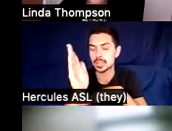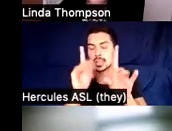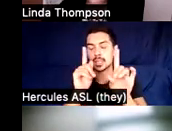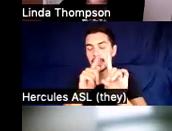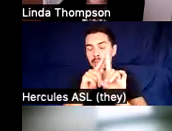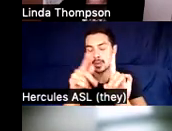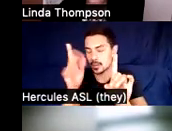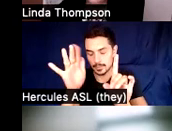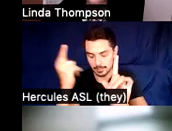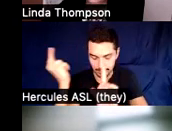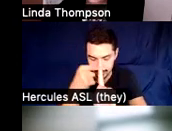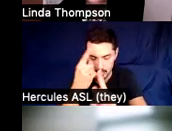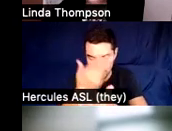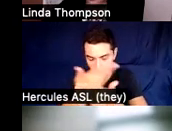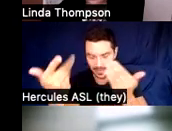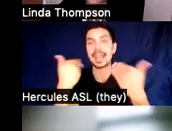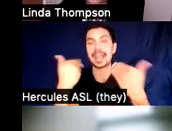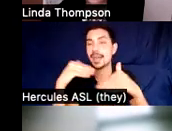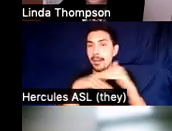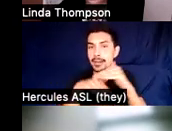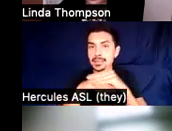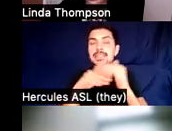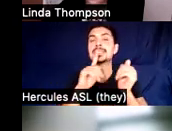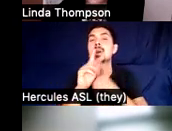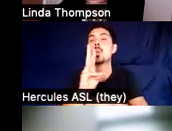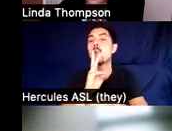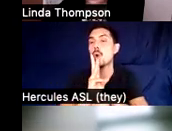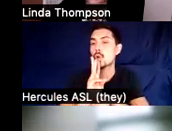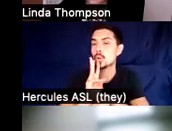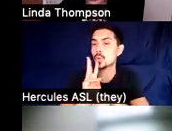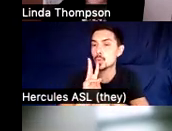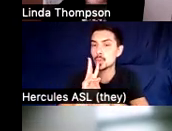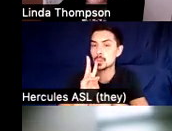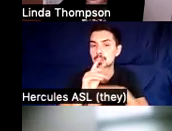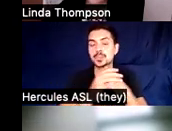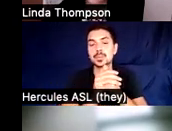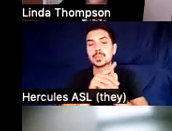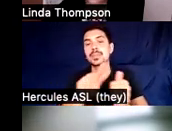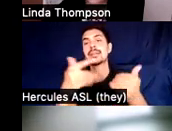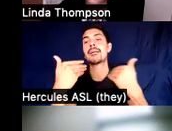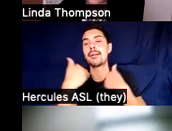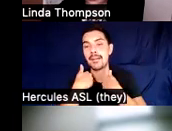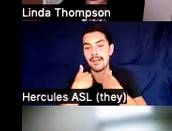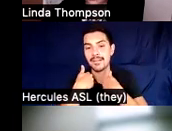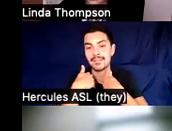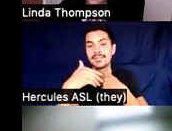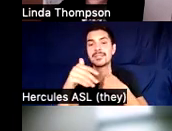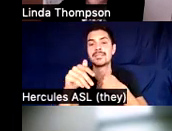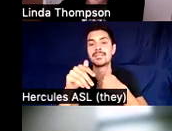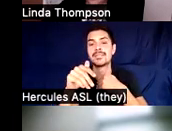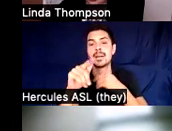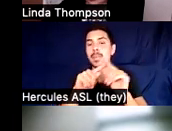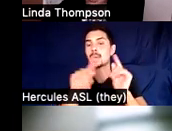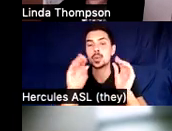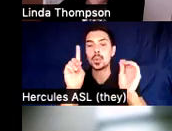of the things they do have access to is water. And they have a sweat, but nobody to run it or